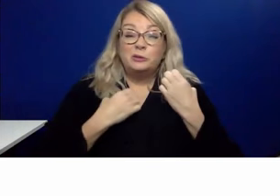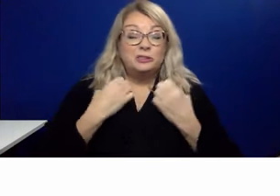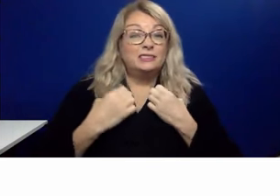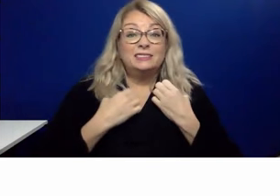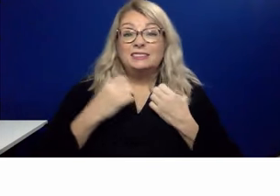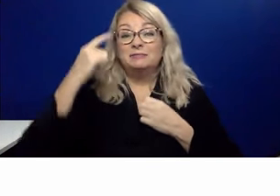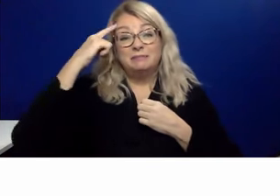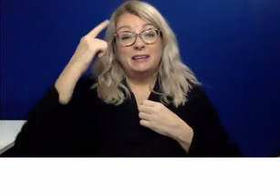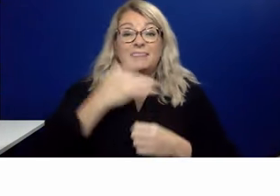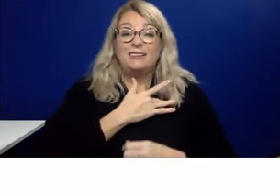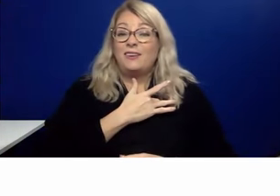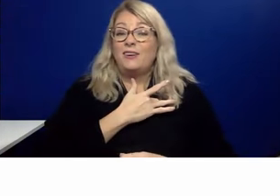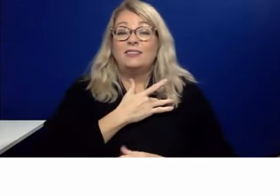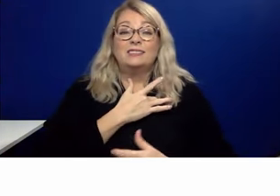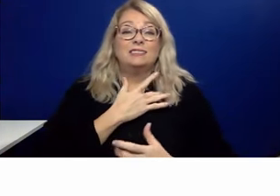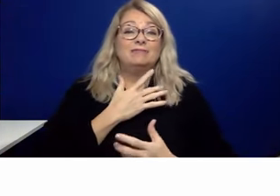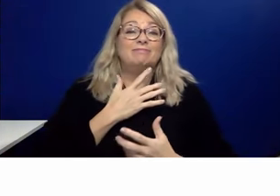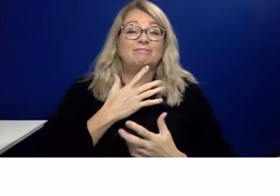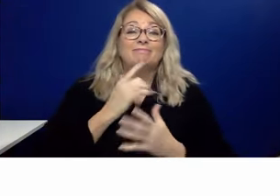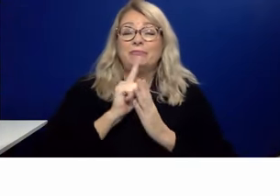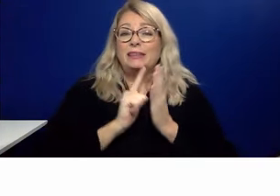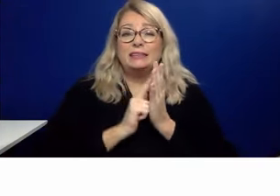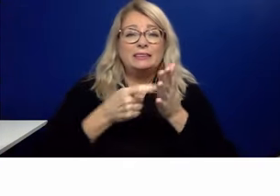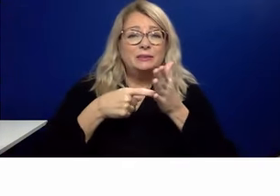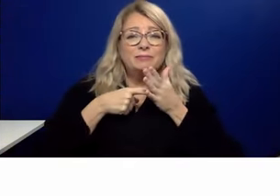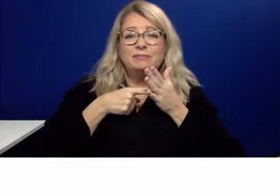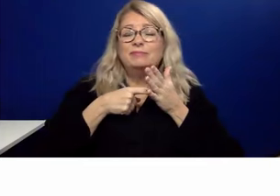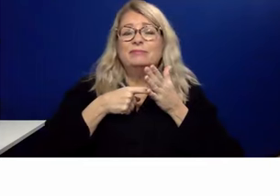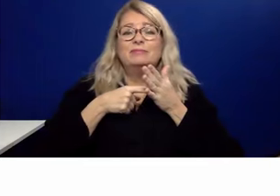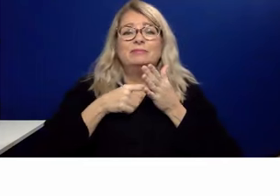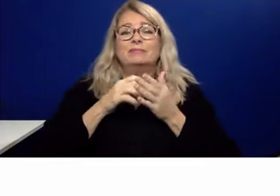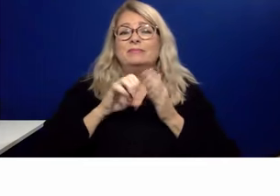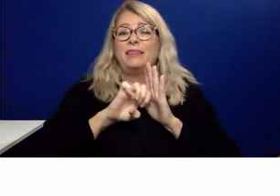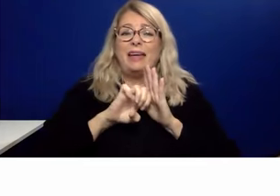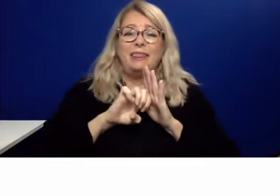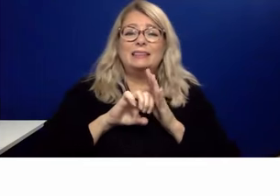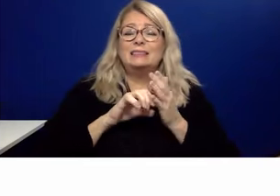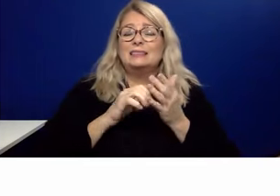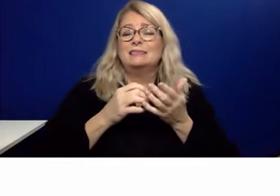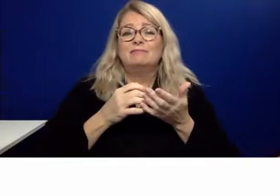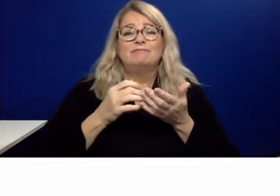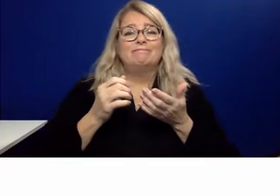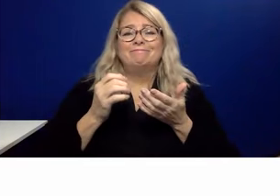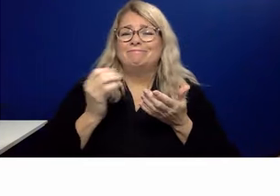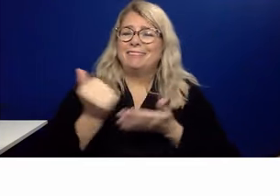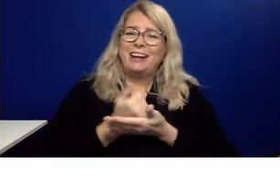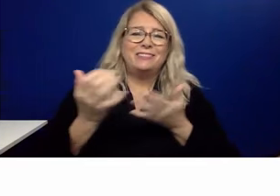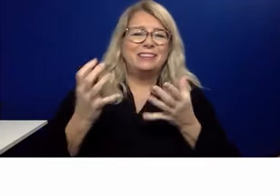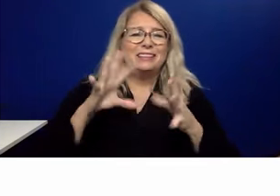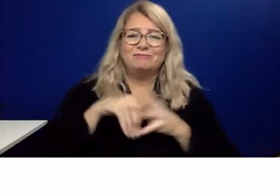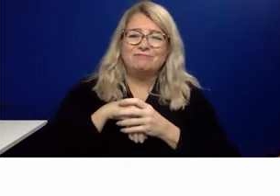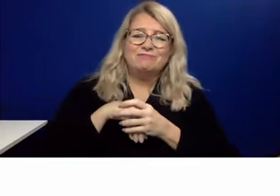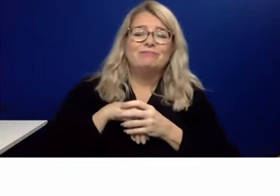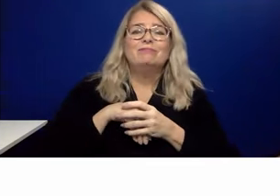heart, right? Your legal requirements, your ethical requirements, get involved in all of those, right? And I know that sometimes even